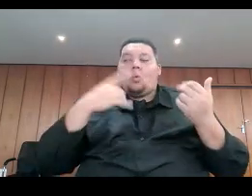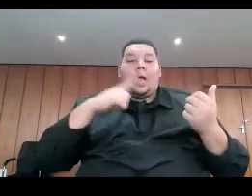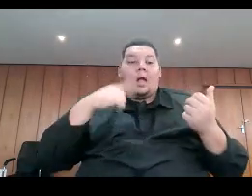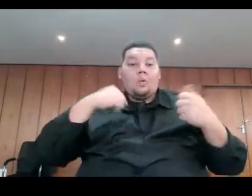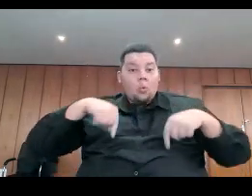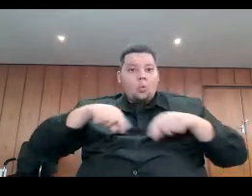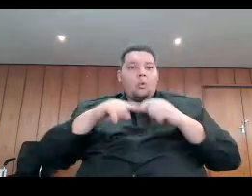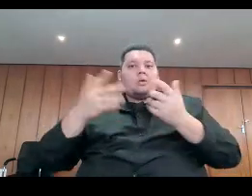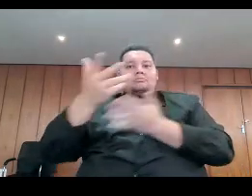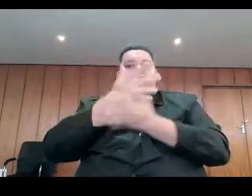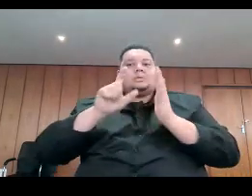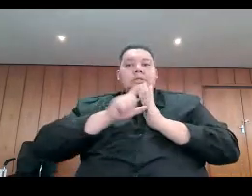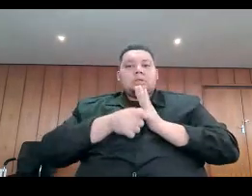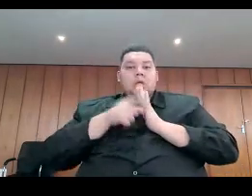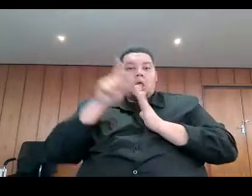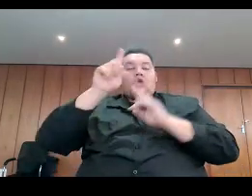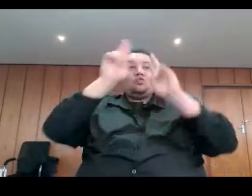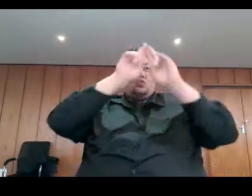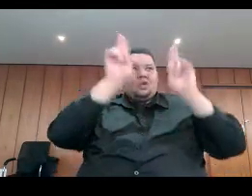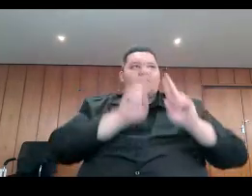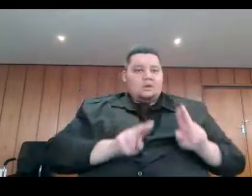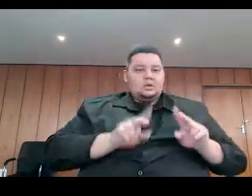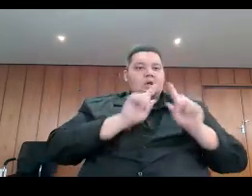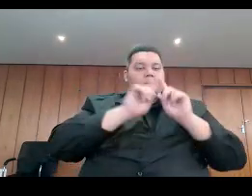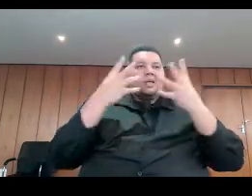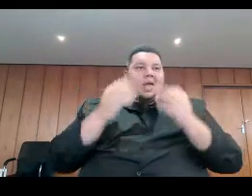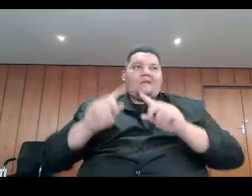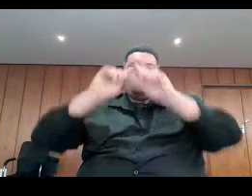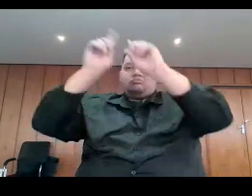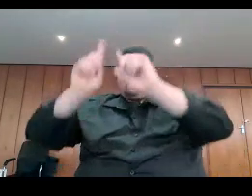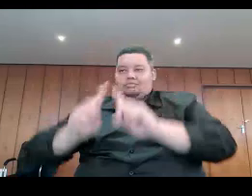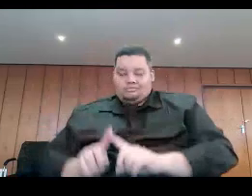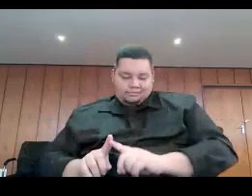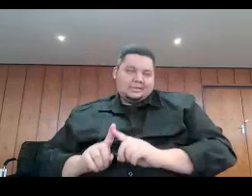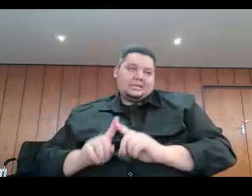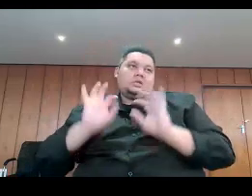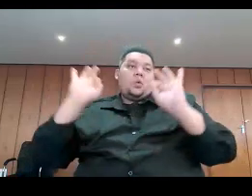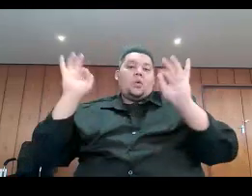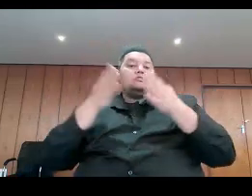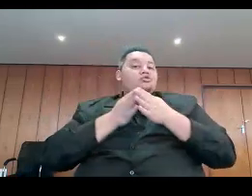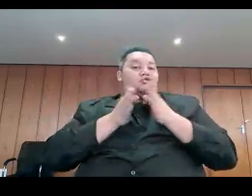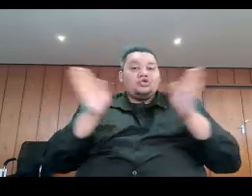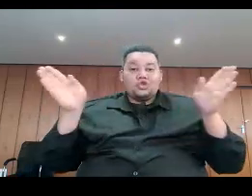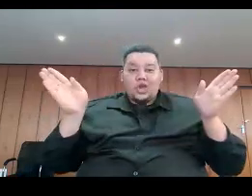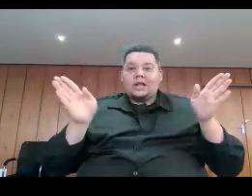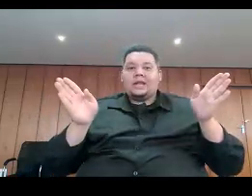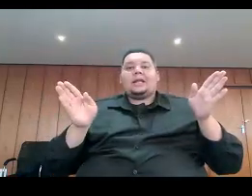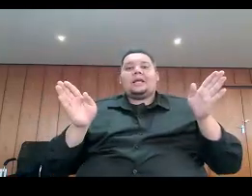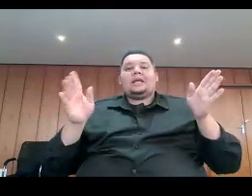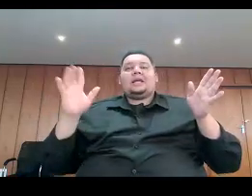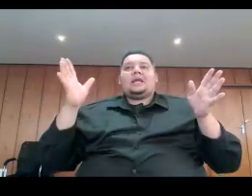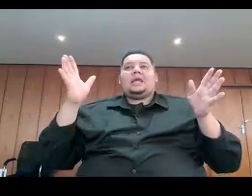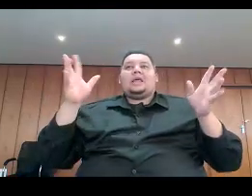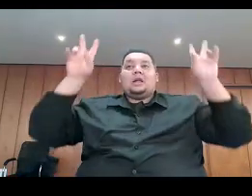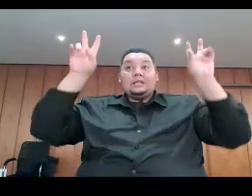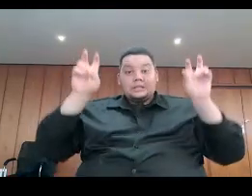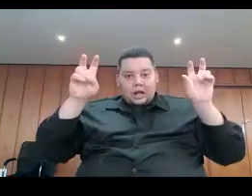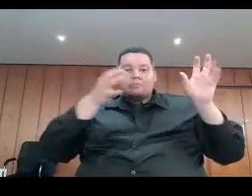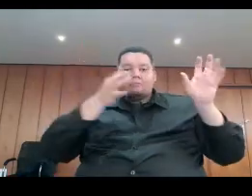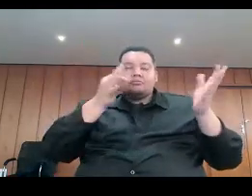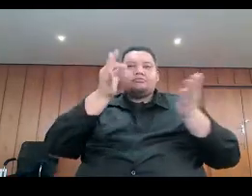being universal, but there are different kinds. So generally, a term that was coined by the